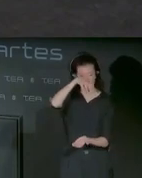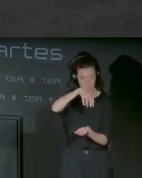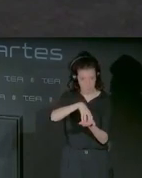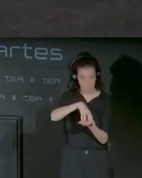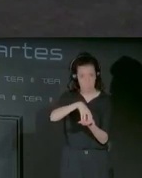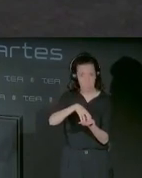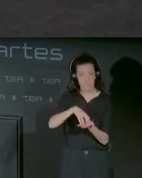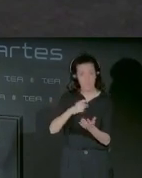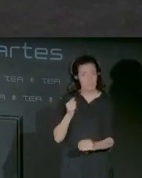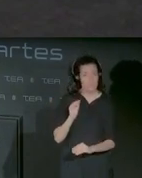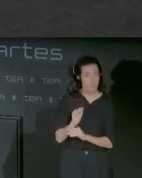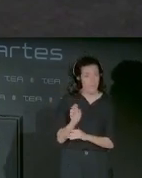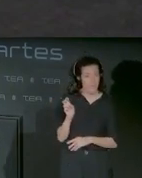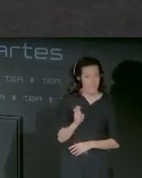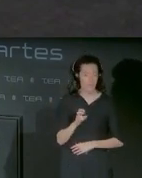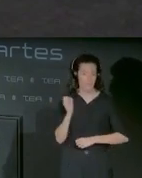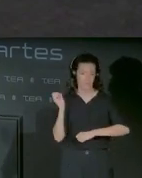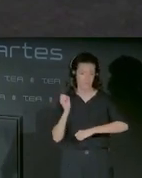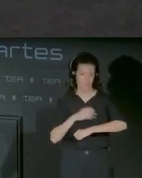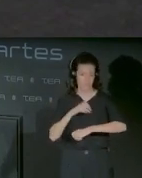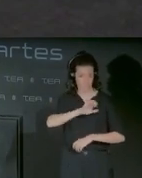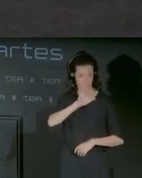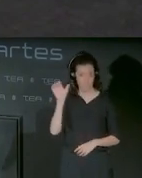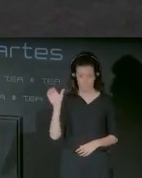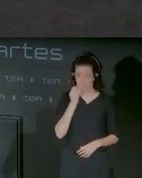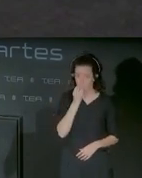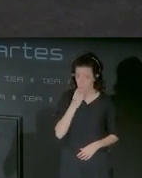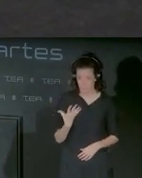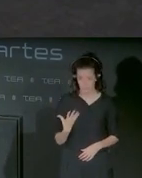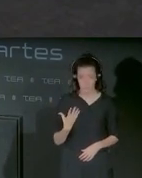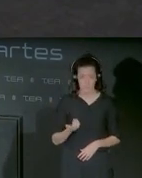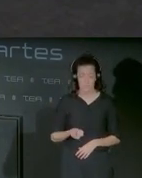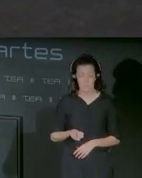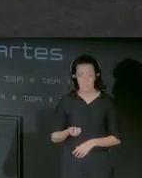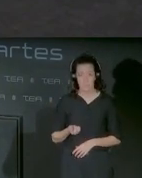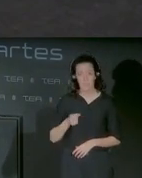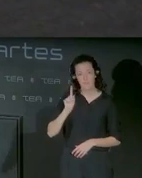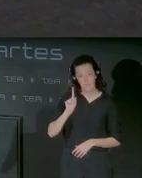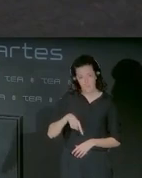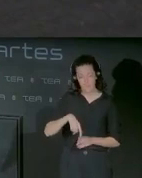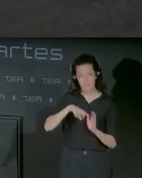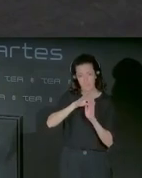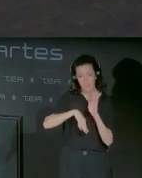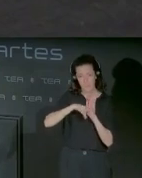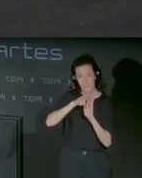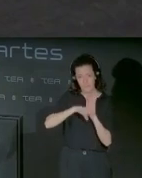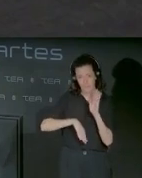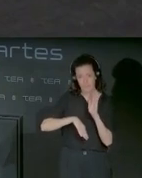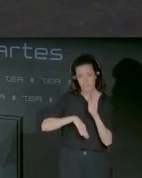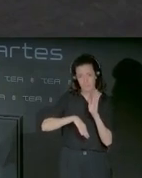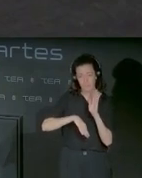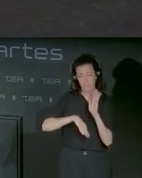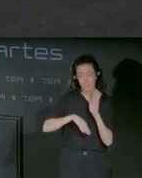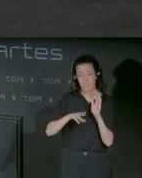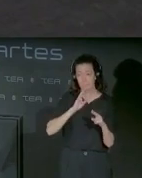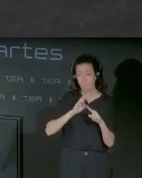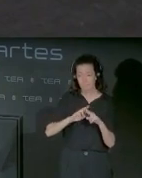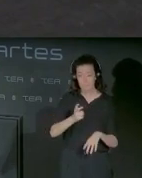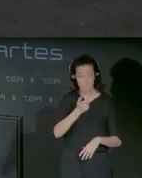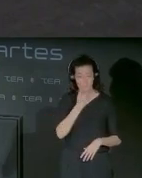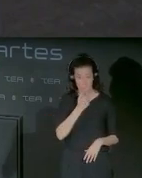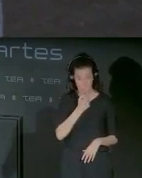well. We had a program, Edu for Games, with a combination of four academies: Academy of